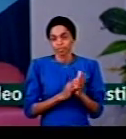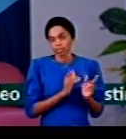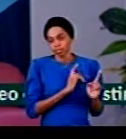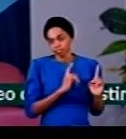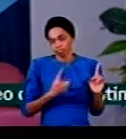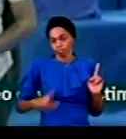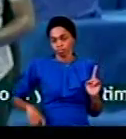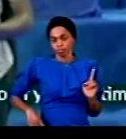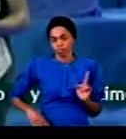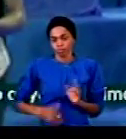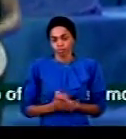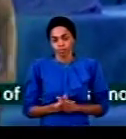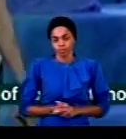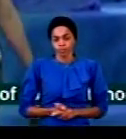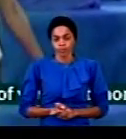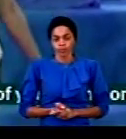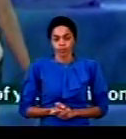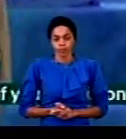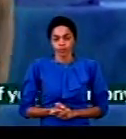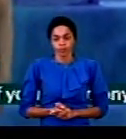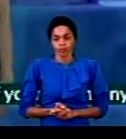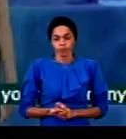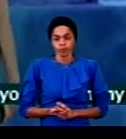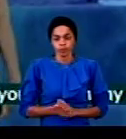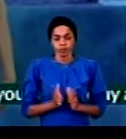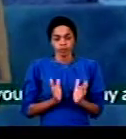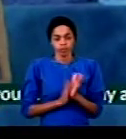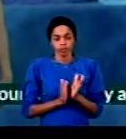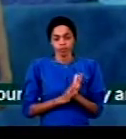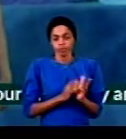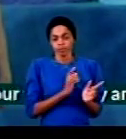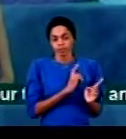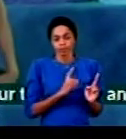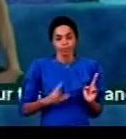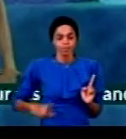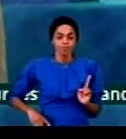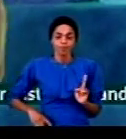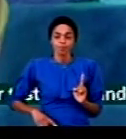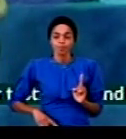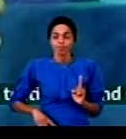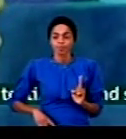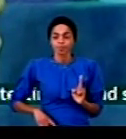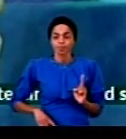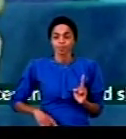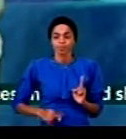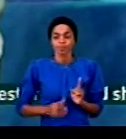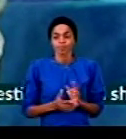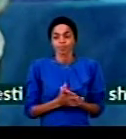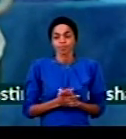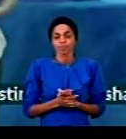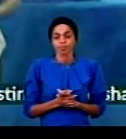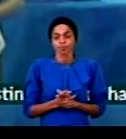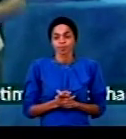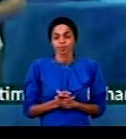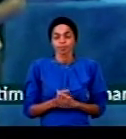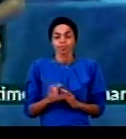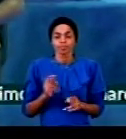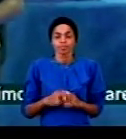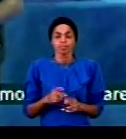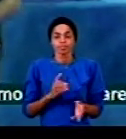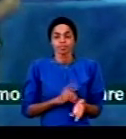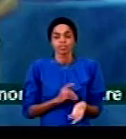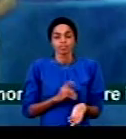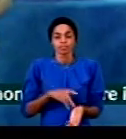I am Dr. Paul Dogaramanga. Here with me this evening is our sister who has a testimony to share to God's